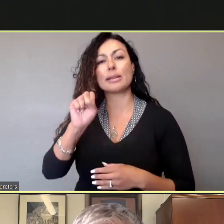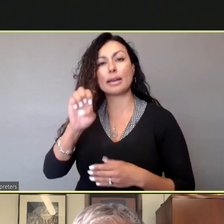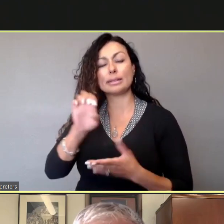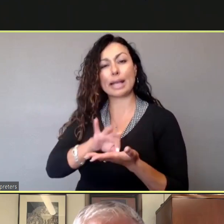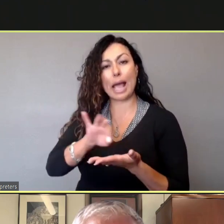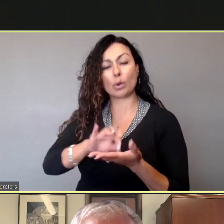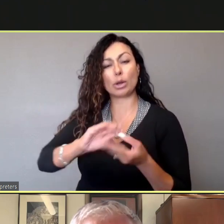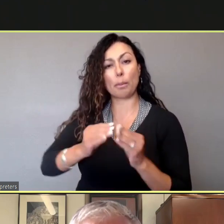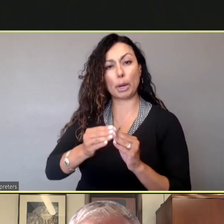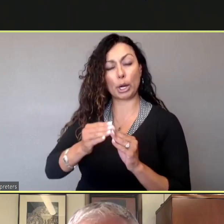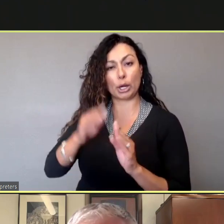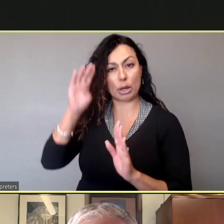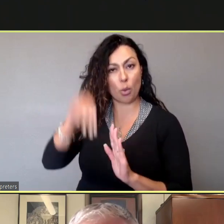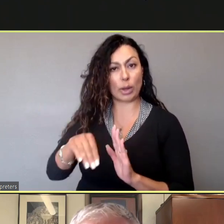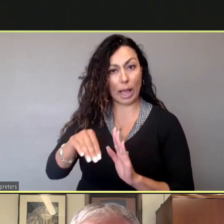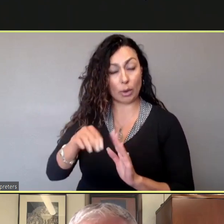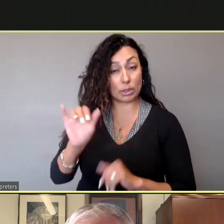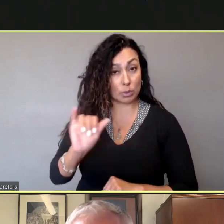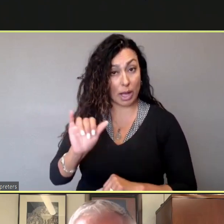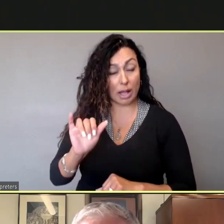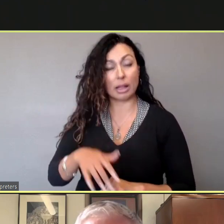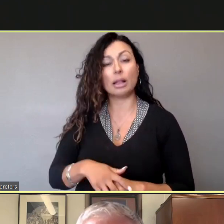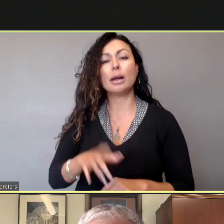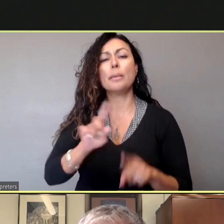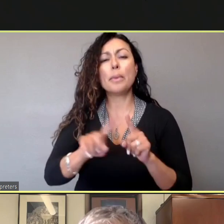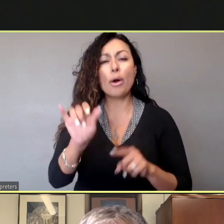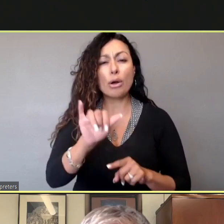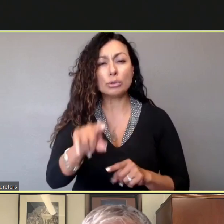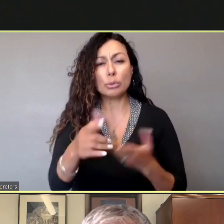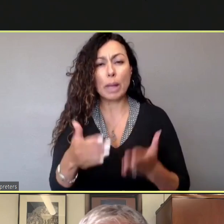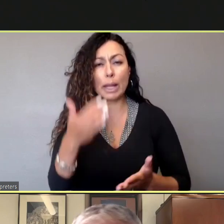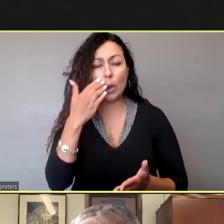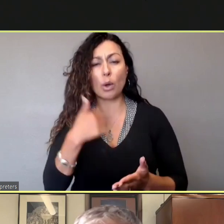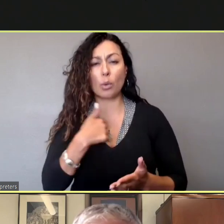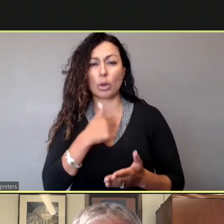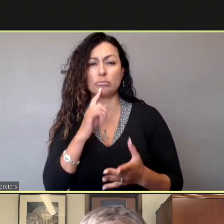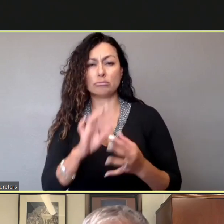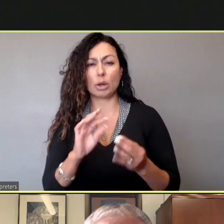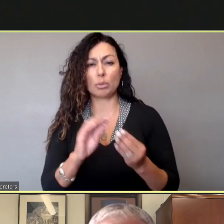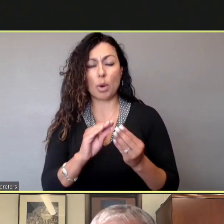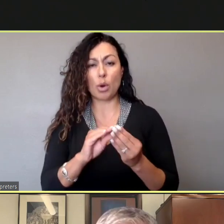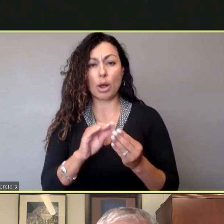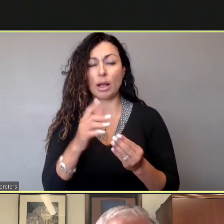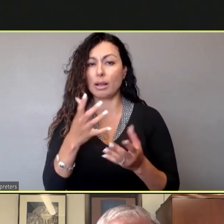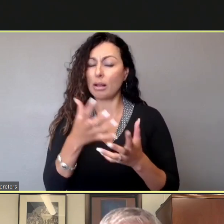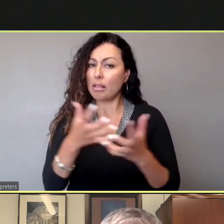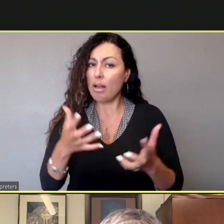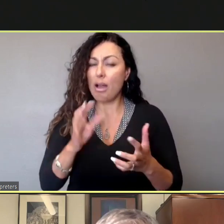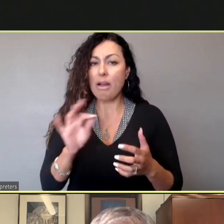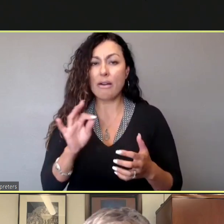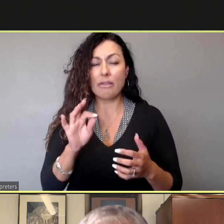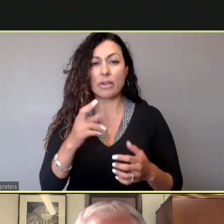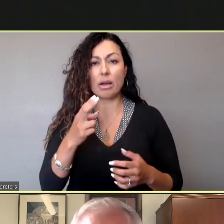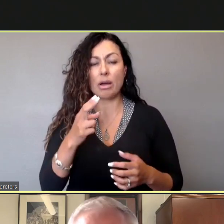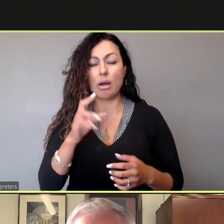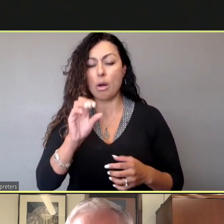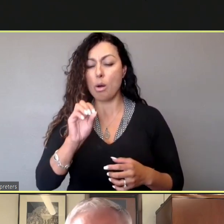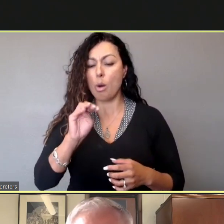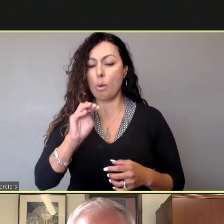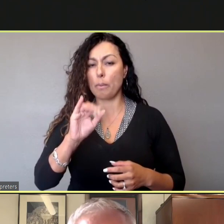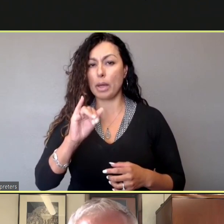coming down as well. Although you also may know, and we'll talk about this in a minute, we're cycling through an awful lot of Omicron